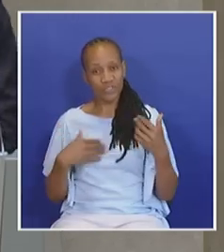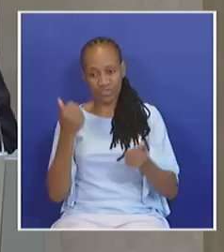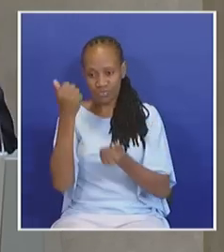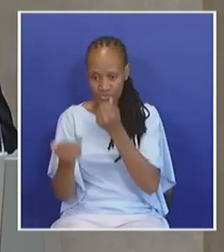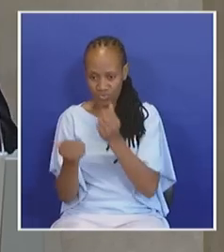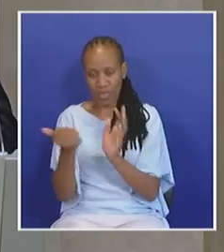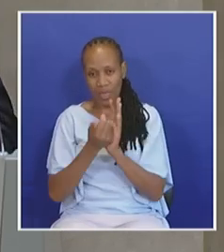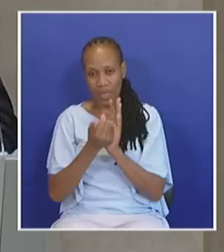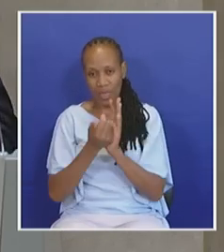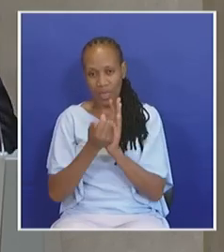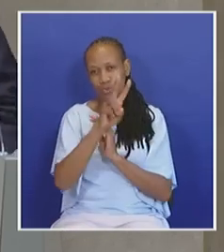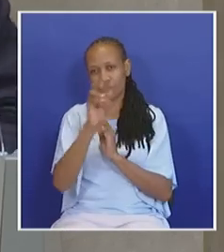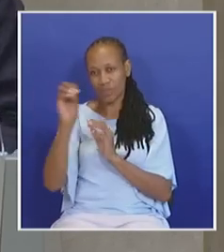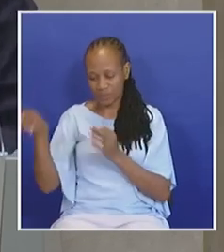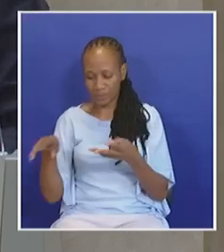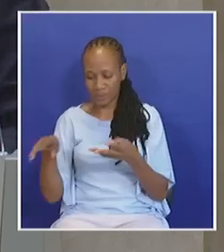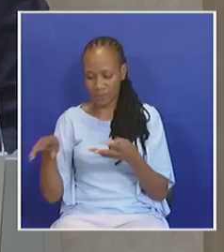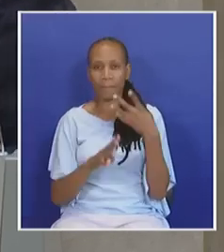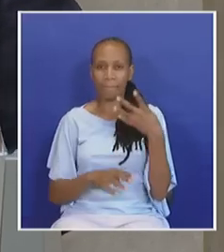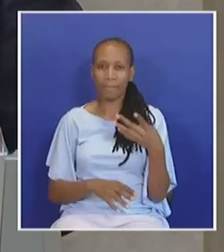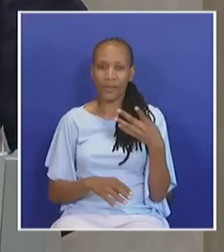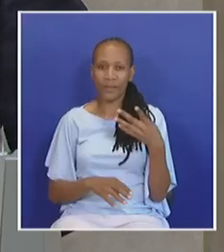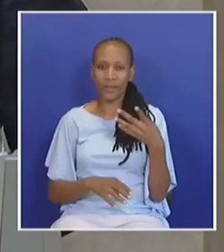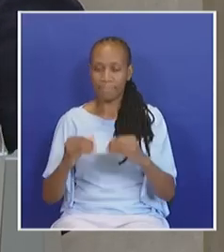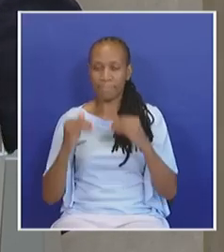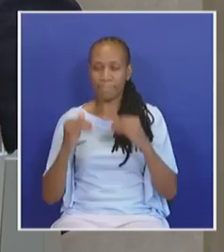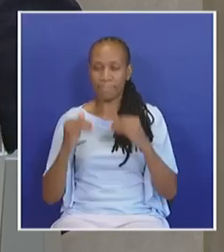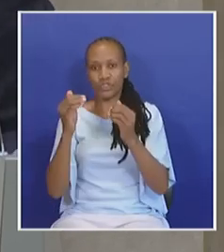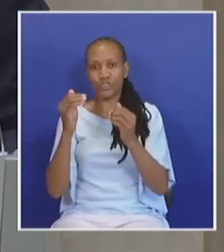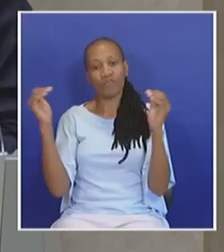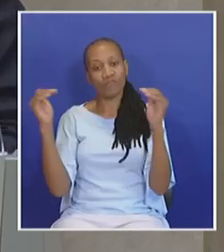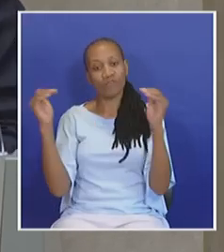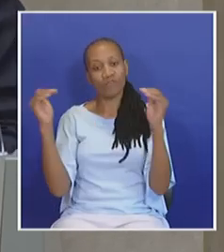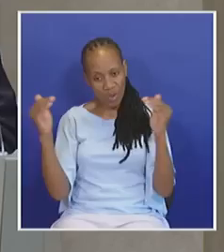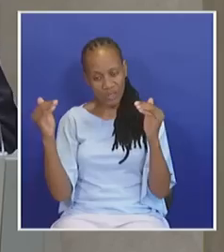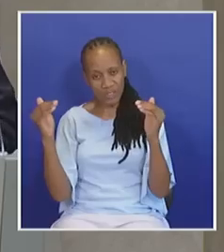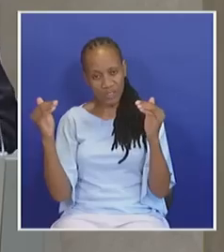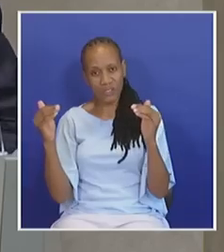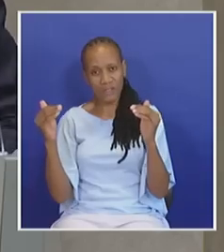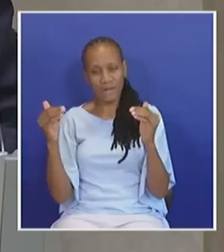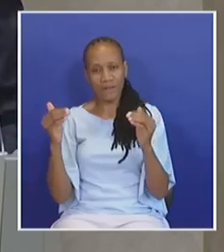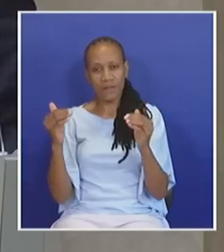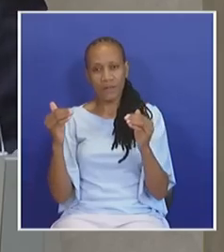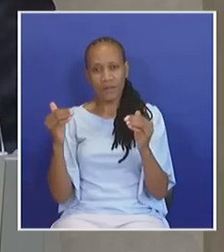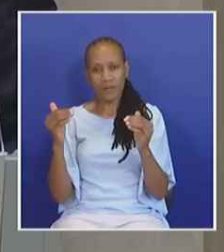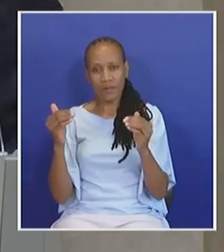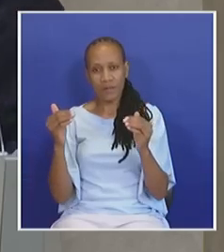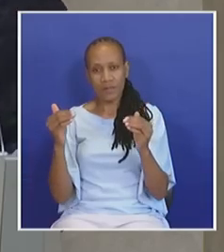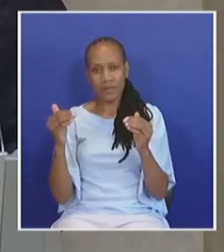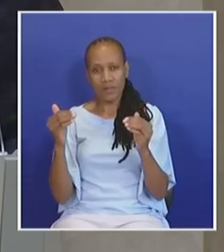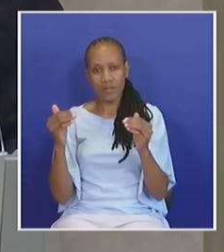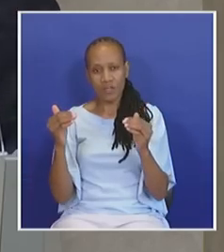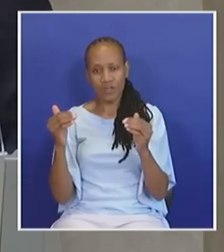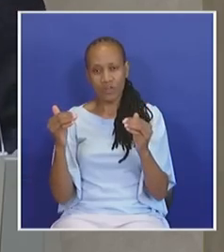Act, 2000, and the Promotion of Equality and Prevention of Unfair Discrimination Act of 2000.